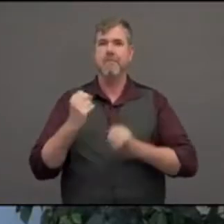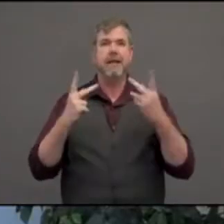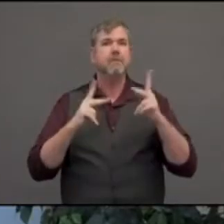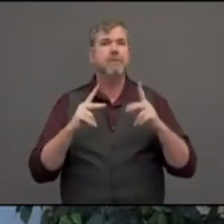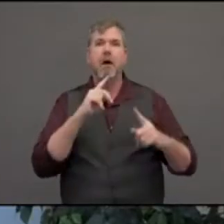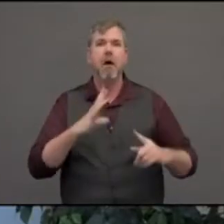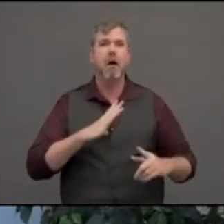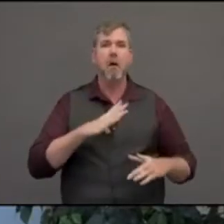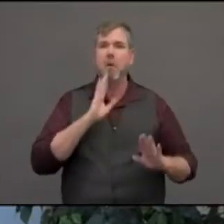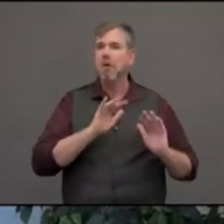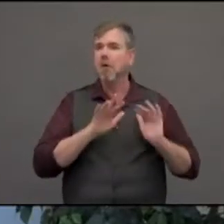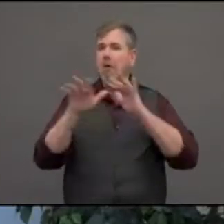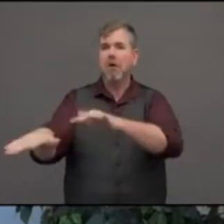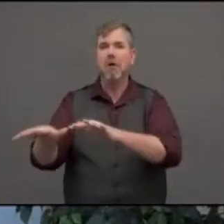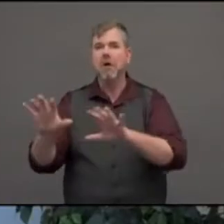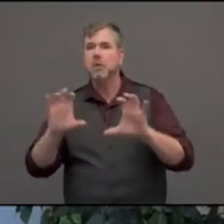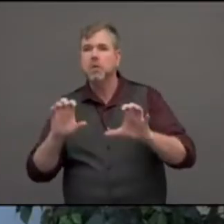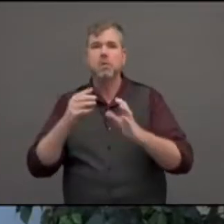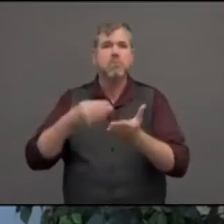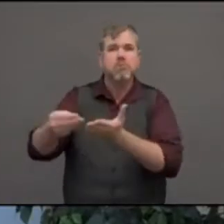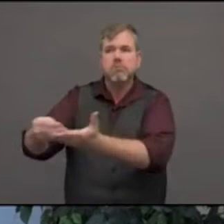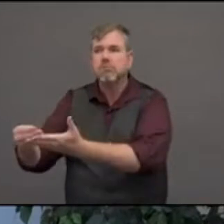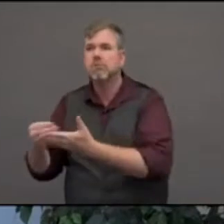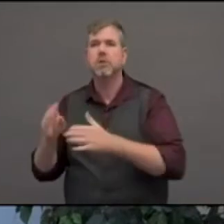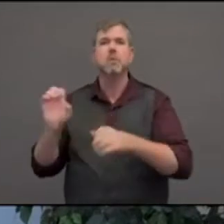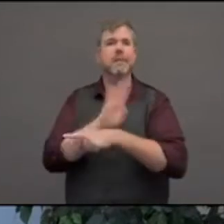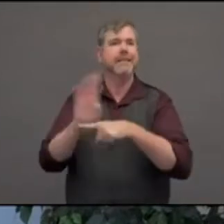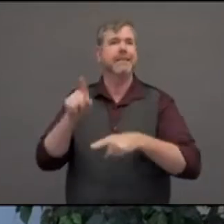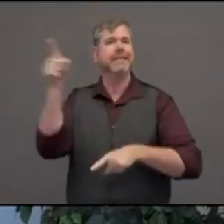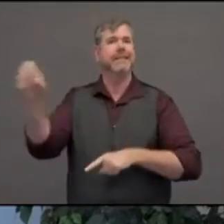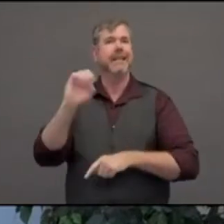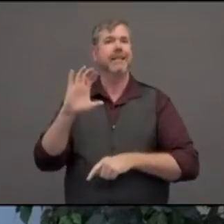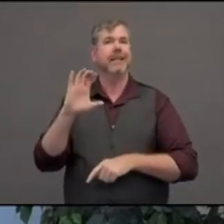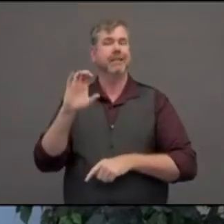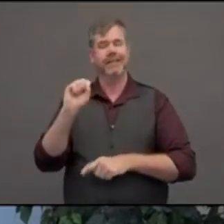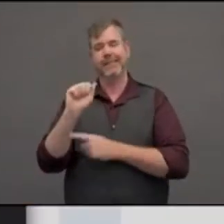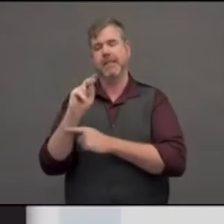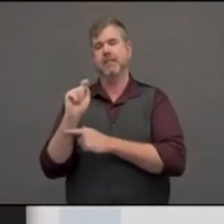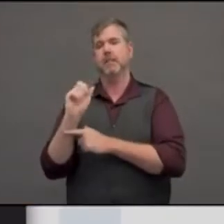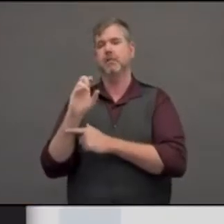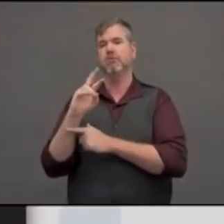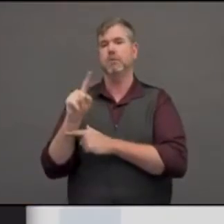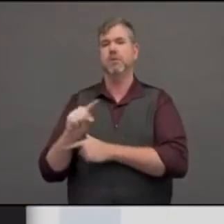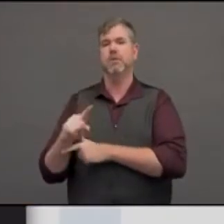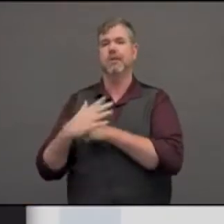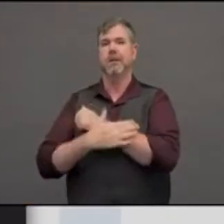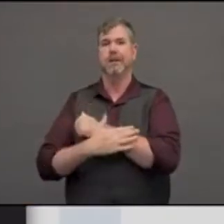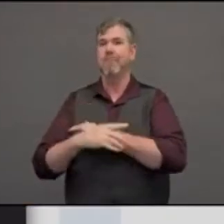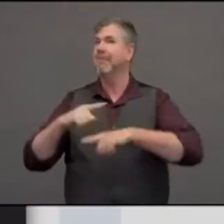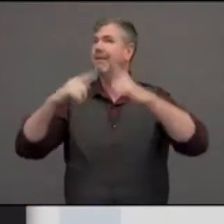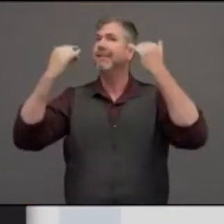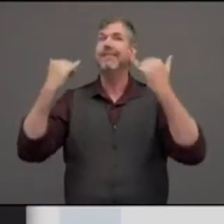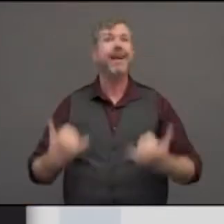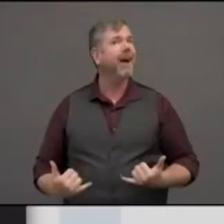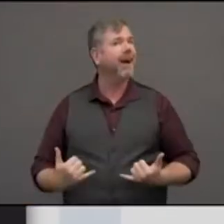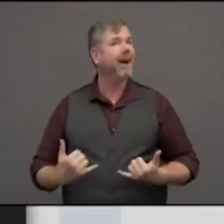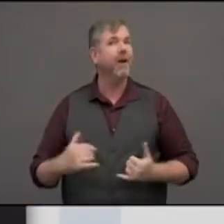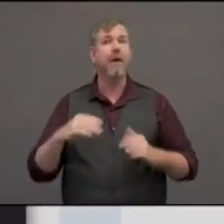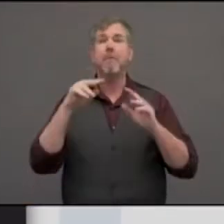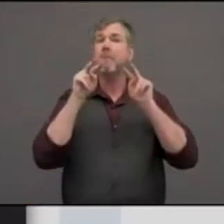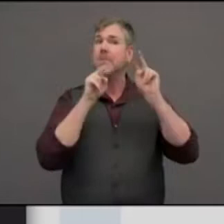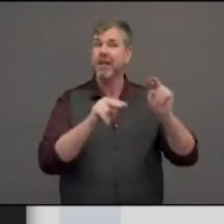see now Santa Cruz County has just been added to the state's watch list. So they're going to be making changes